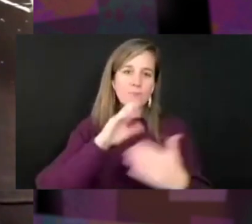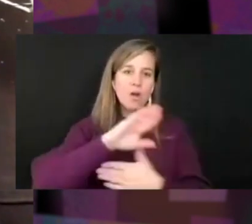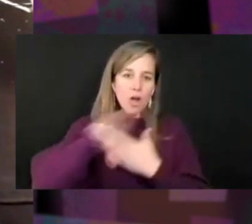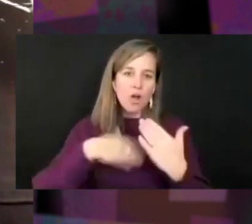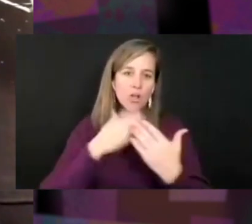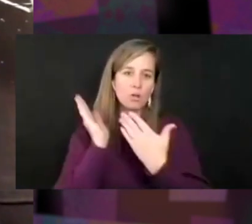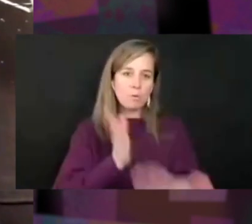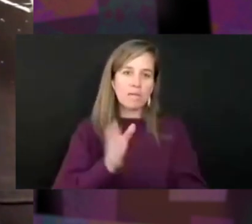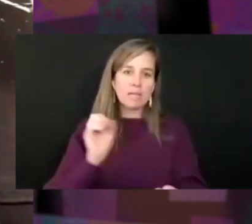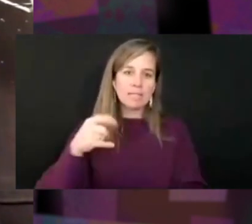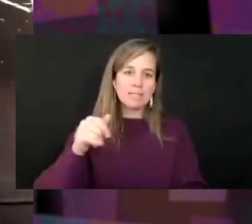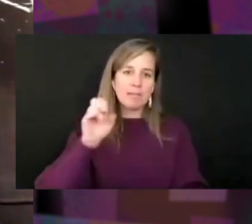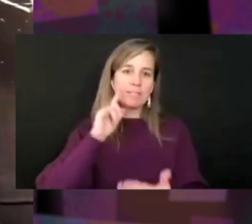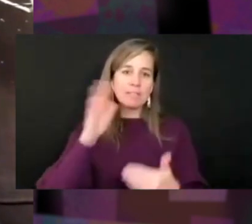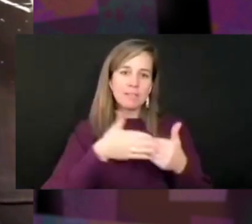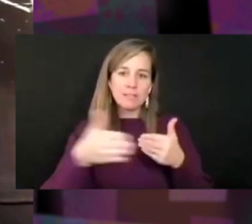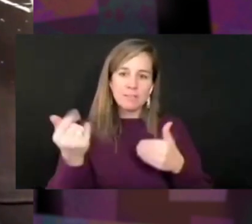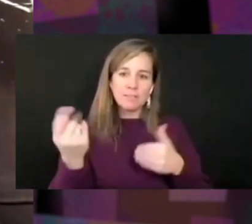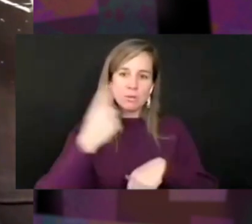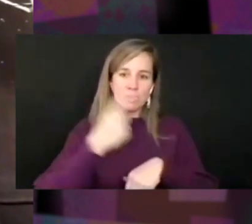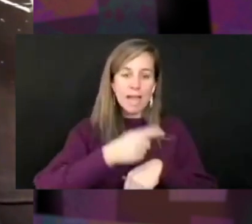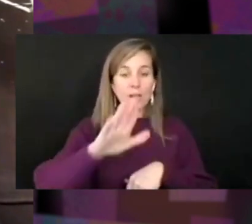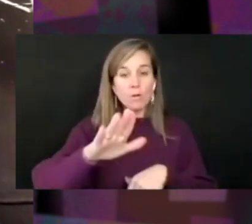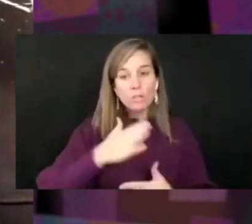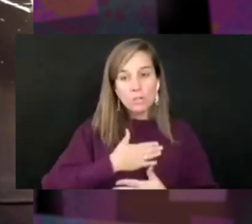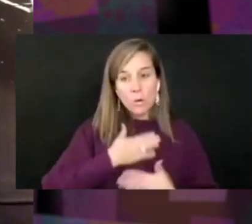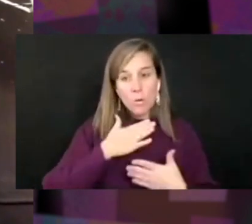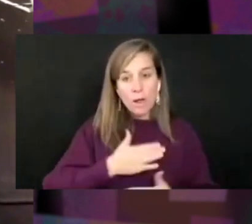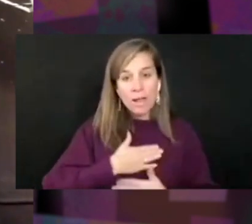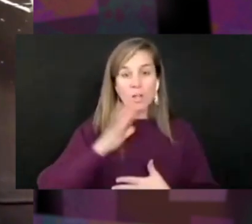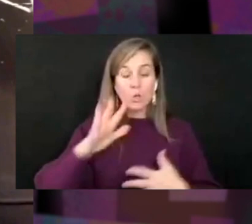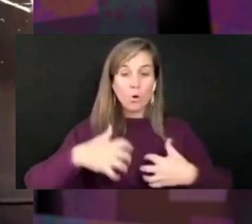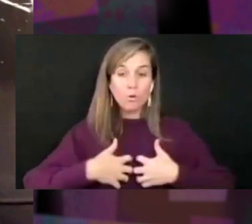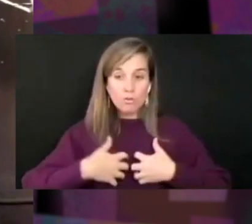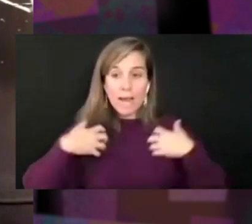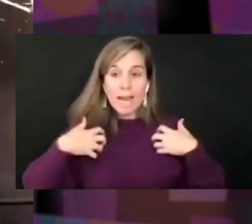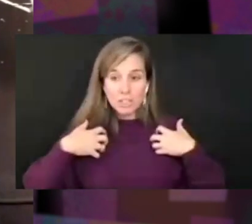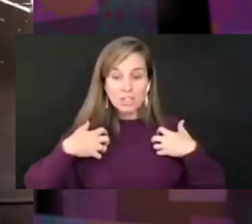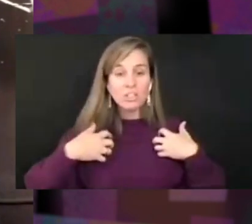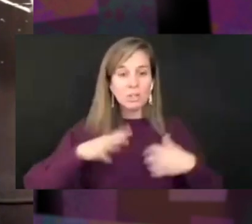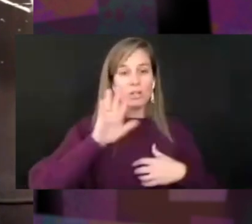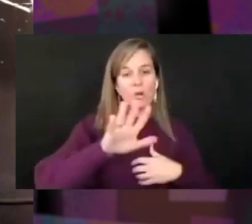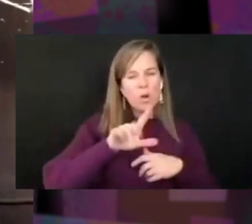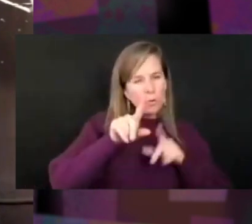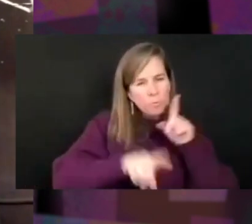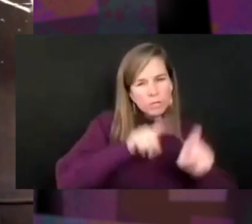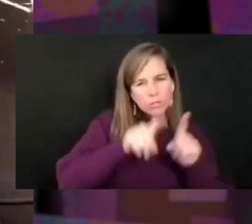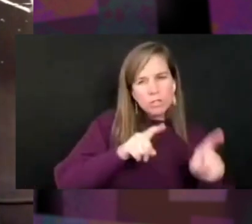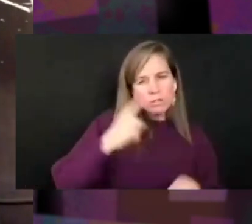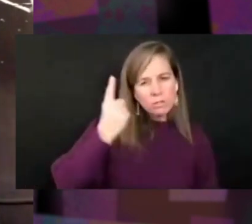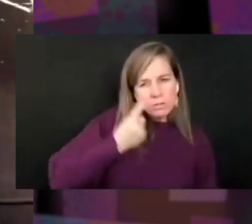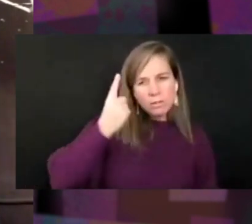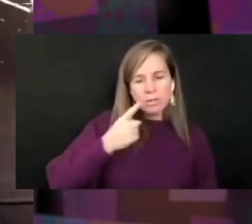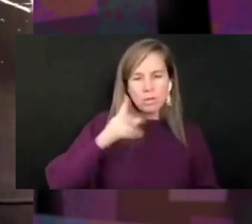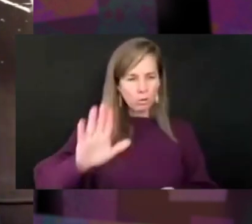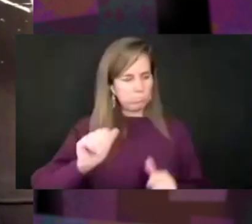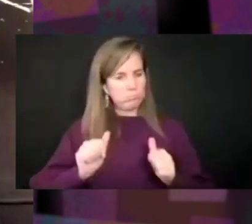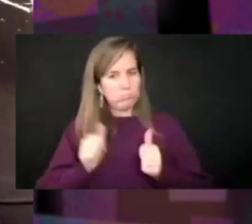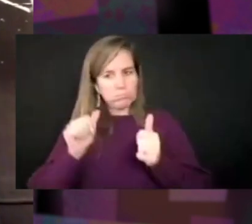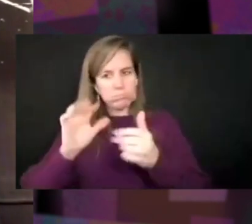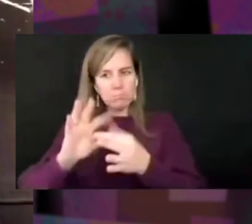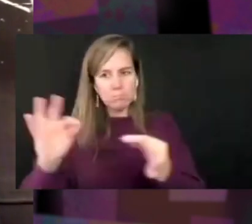the next few days. Your joy, your rage, your questions and assertions, your